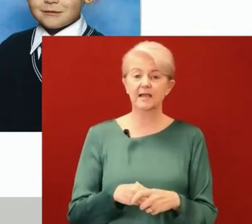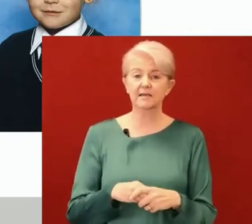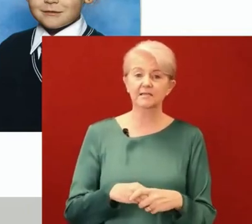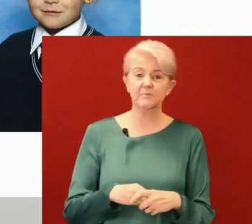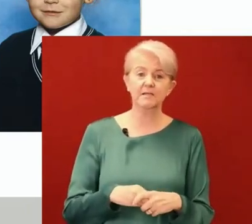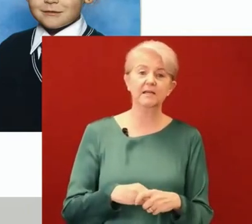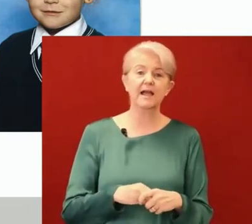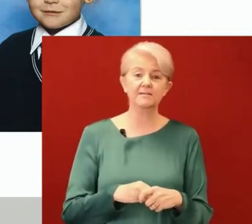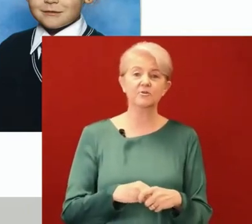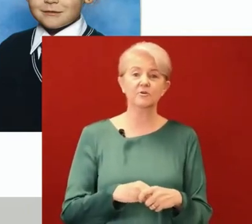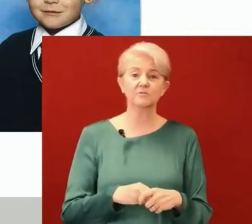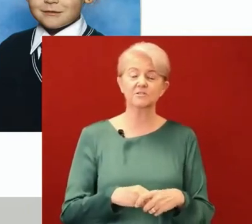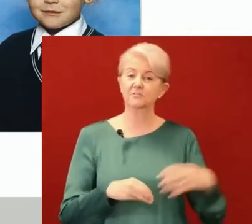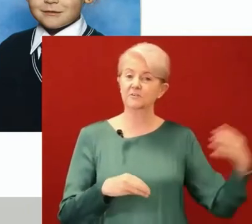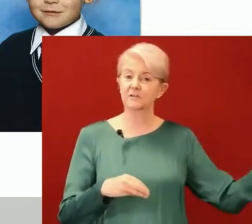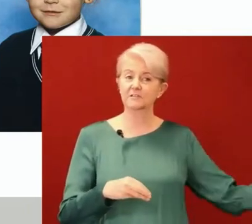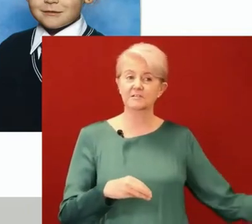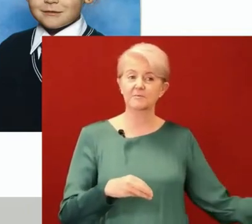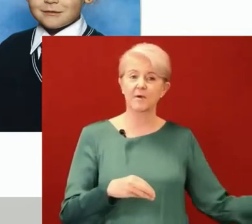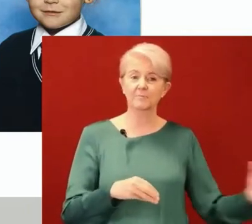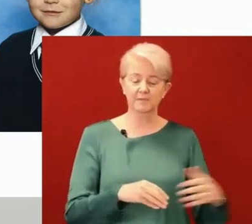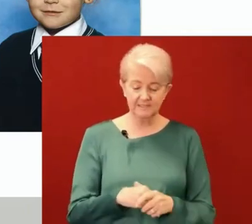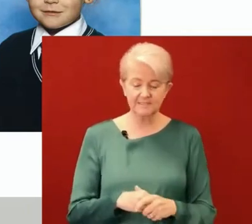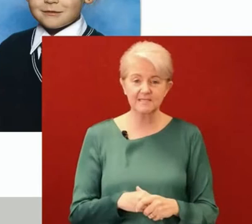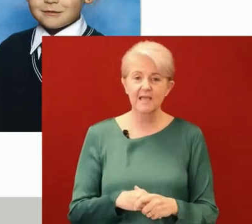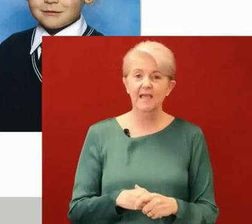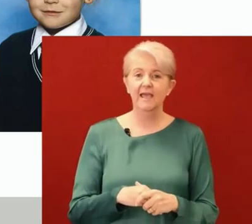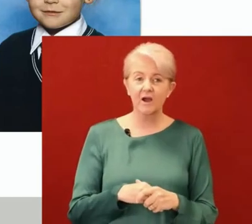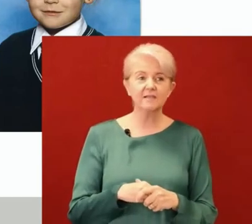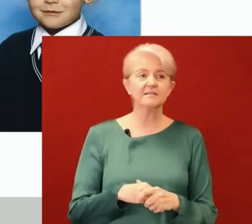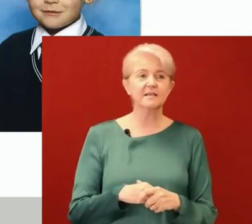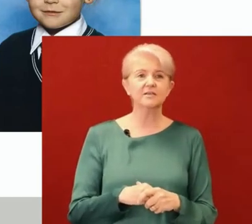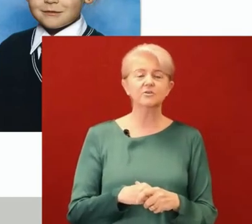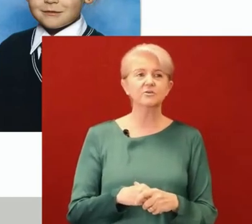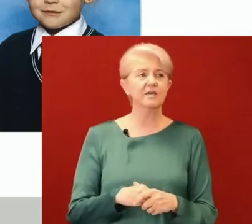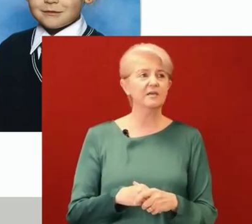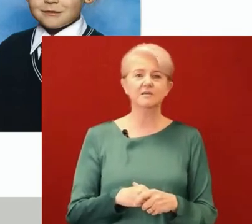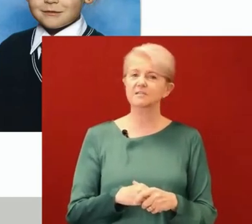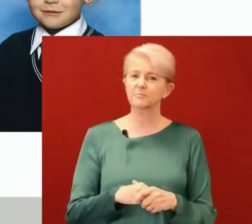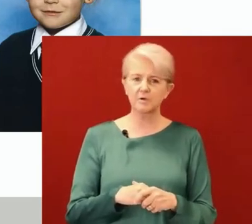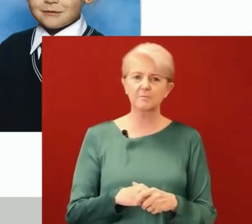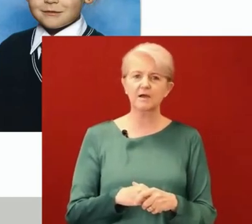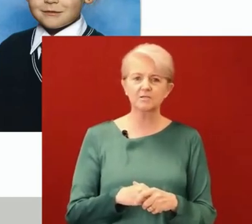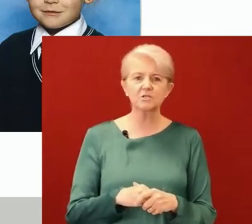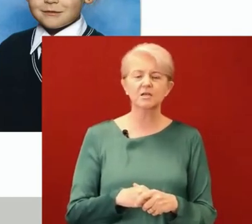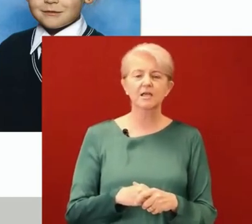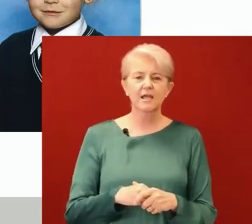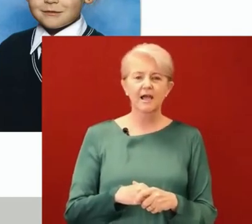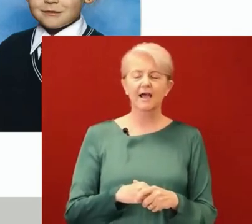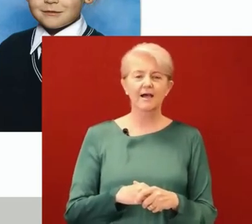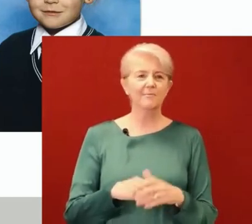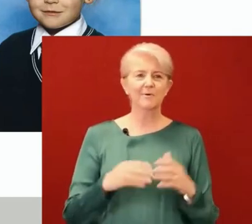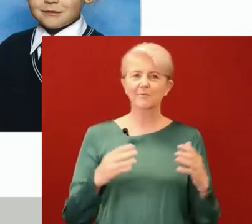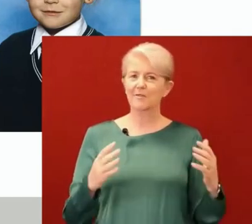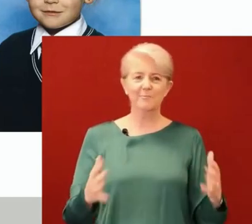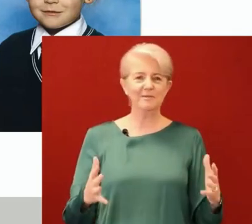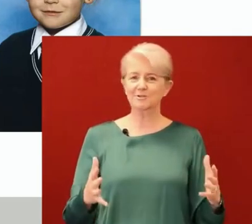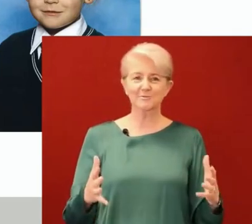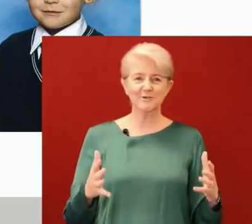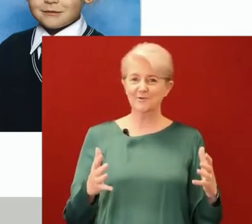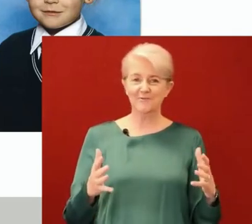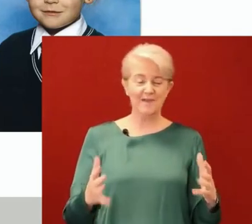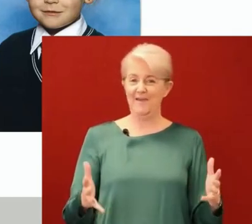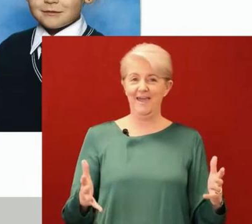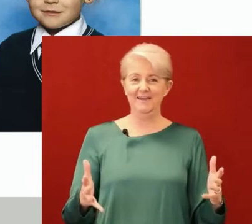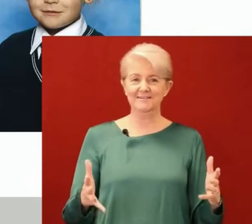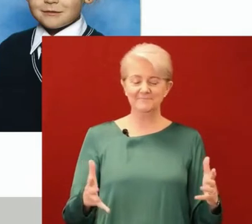be the gay and lesbian liaison officer for WA Police. And I can tell you, it is pretty much one of the best